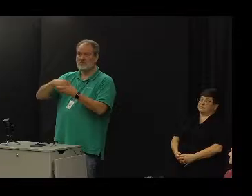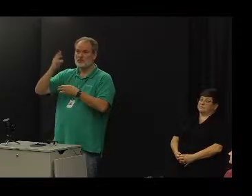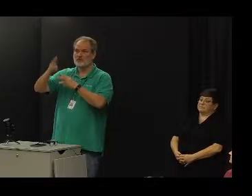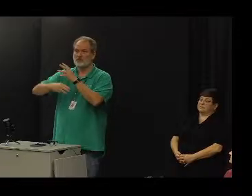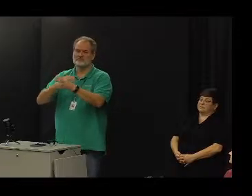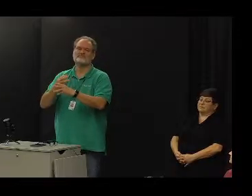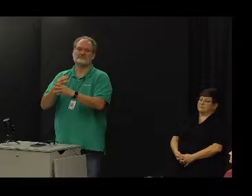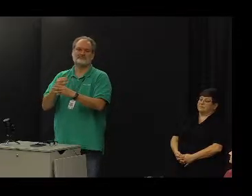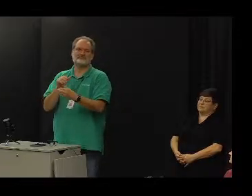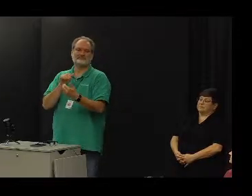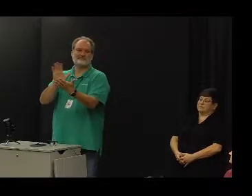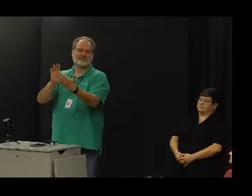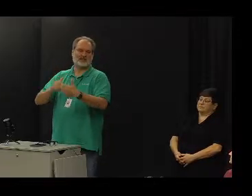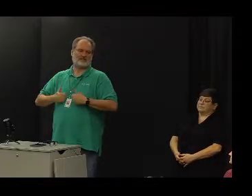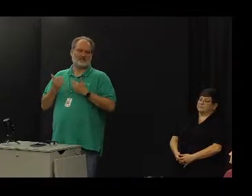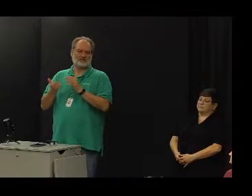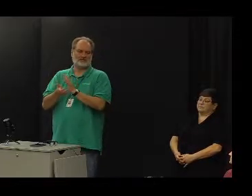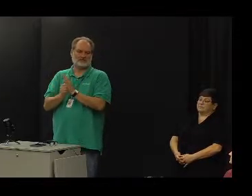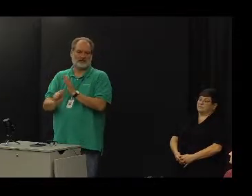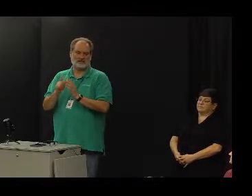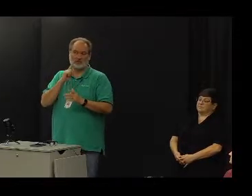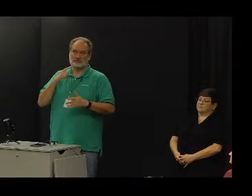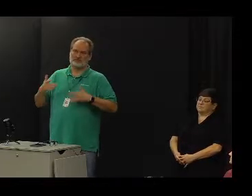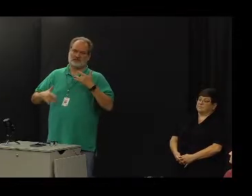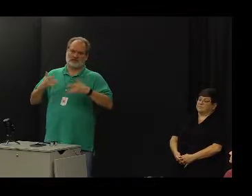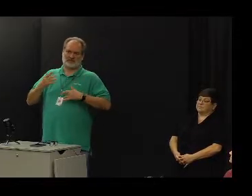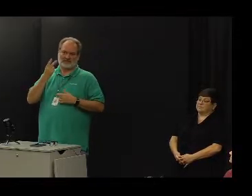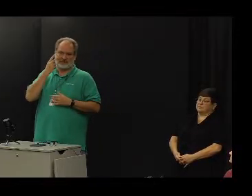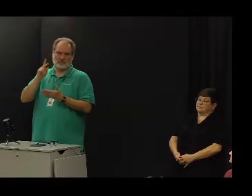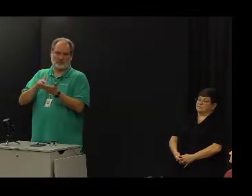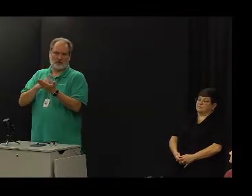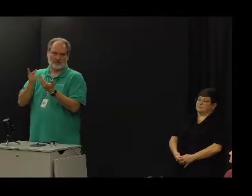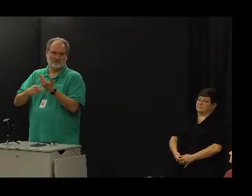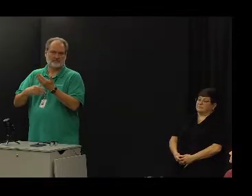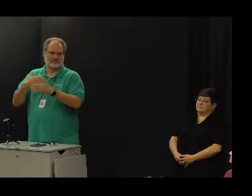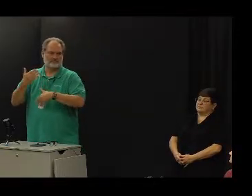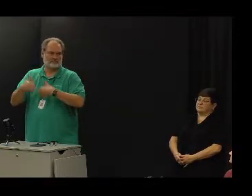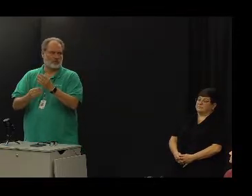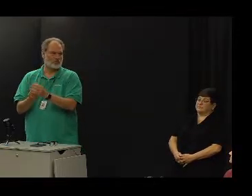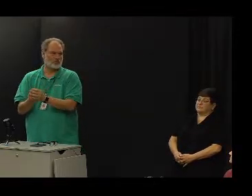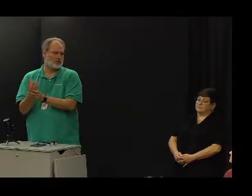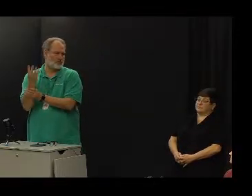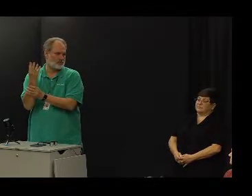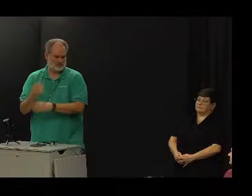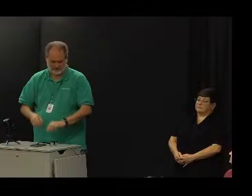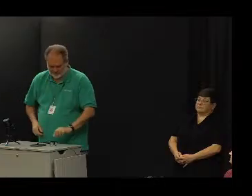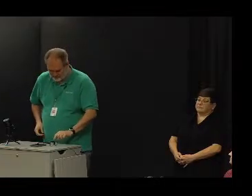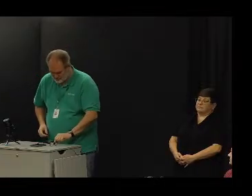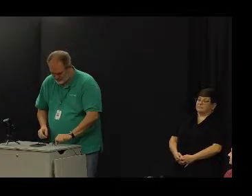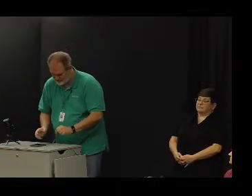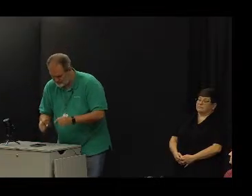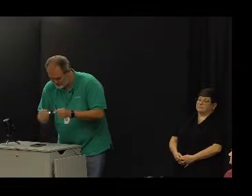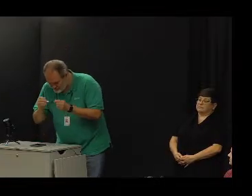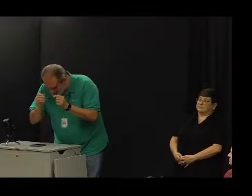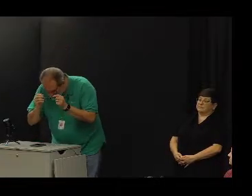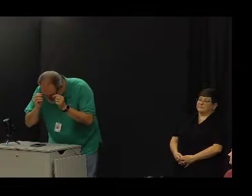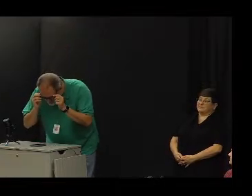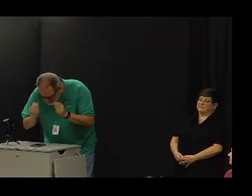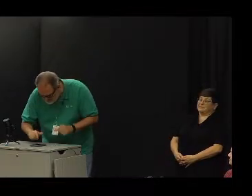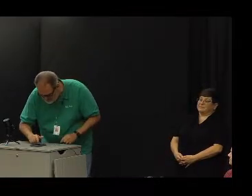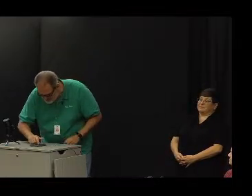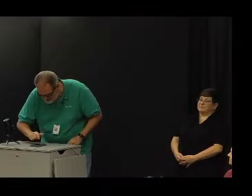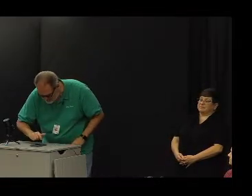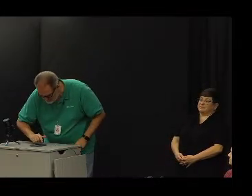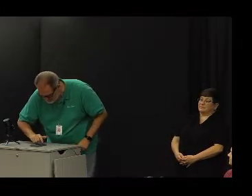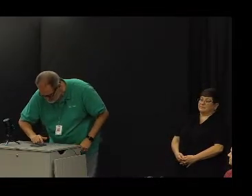these students now and to prepare them for what they'll face after leaving KSD. So that's one of the programs that we're